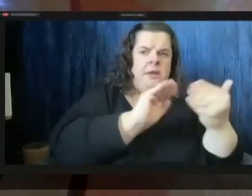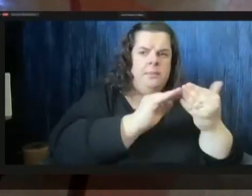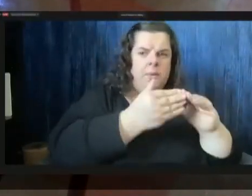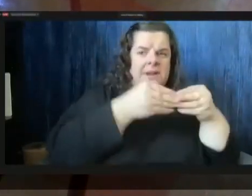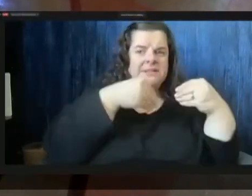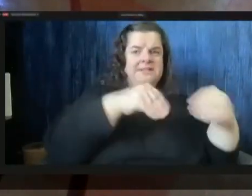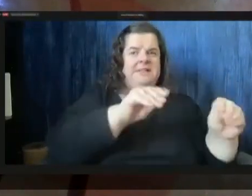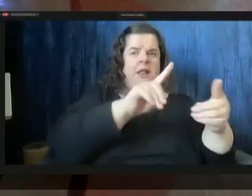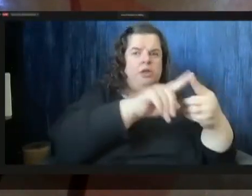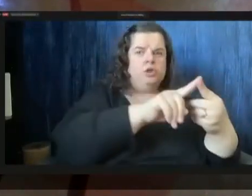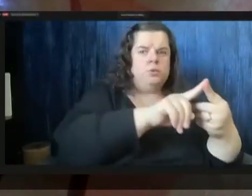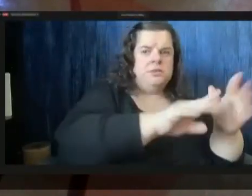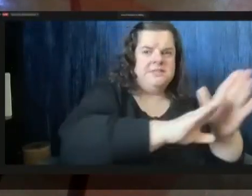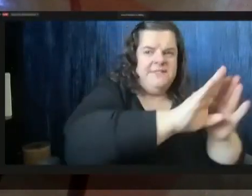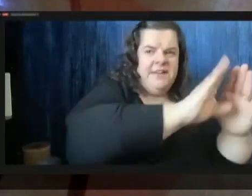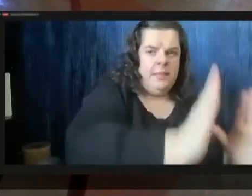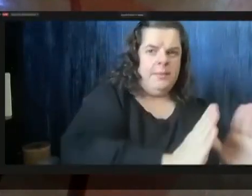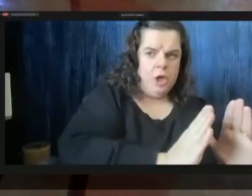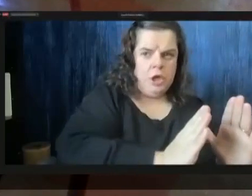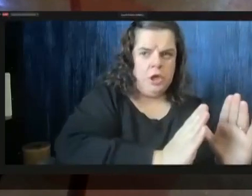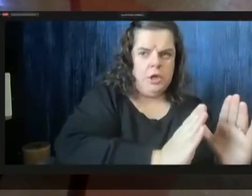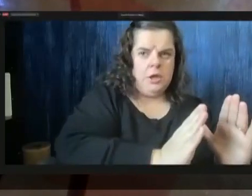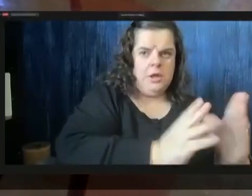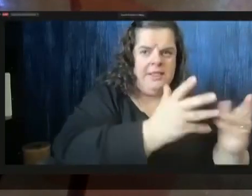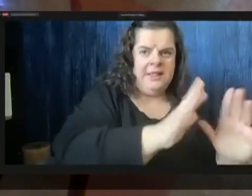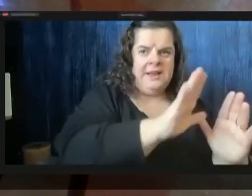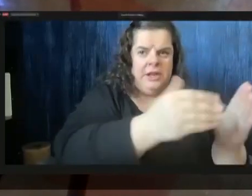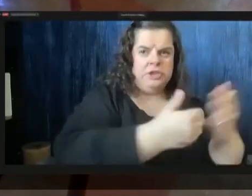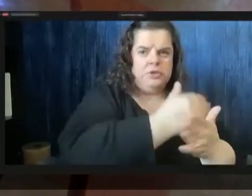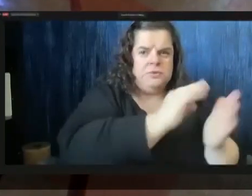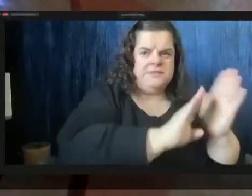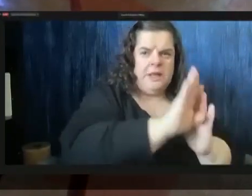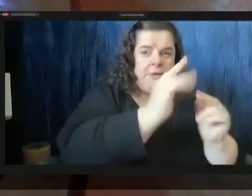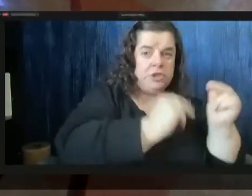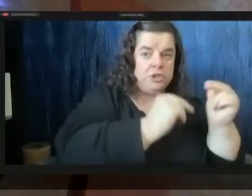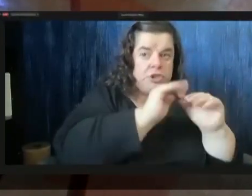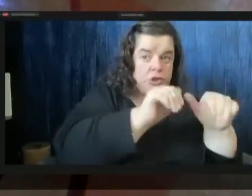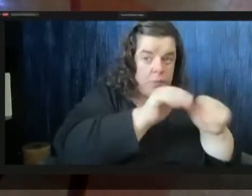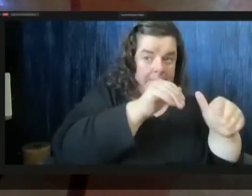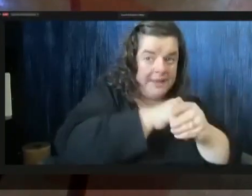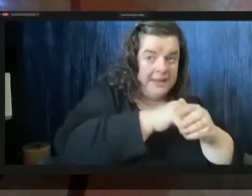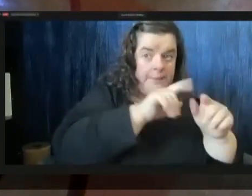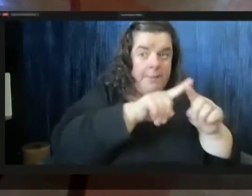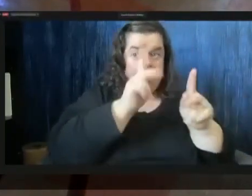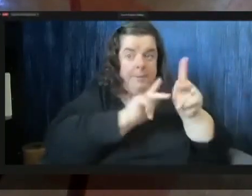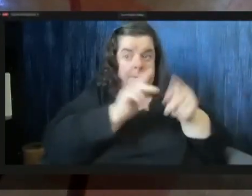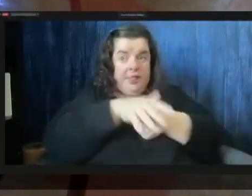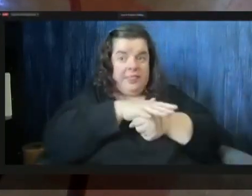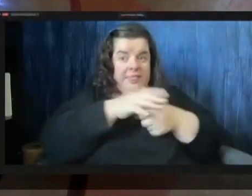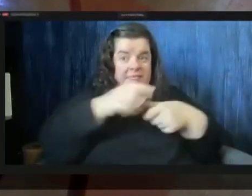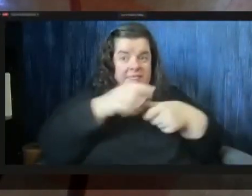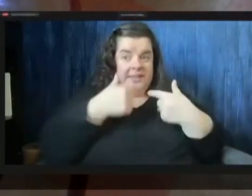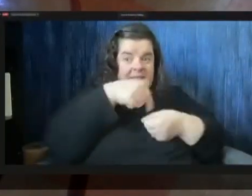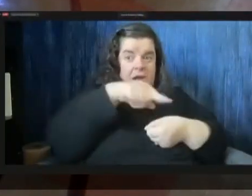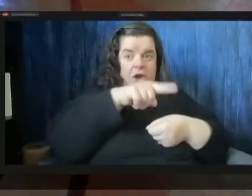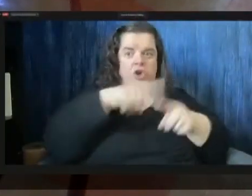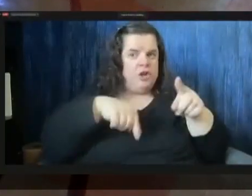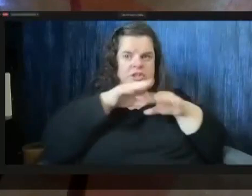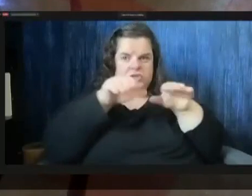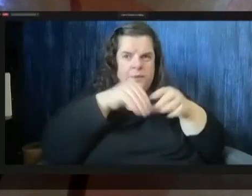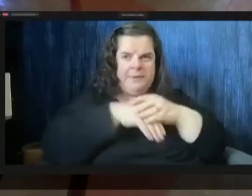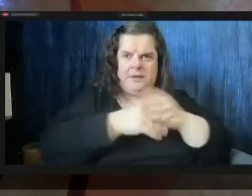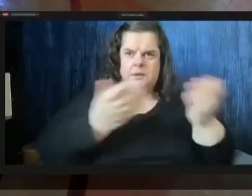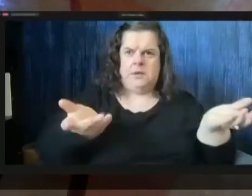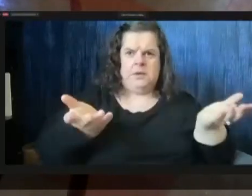to a developer, and let his new development swim in it, but the people that lived there forever had it closed, they weren't going to be able to swim in it. So when I